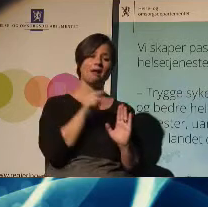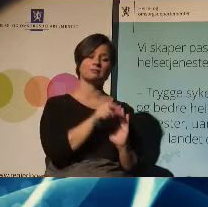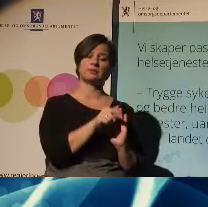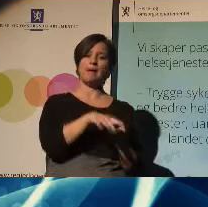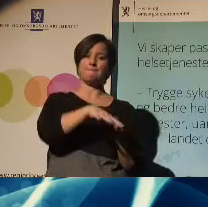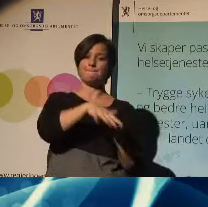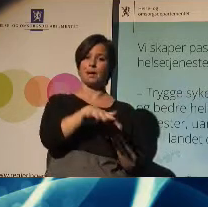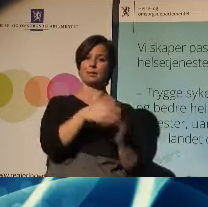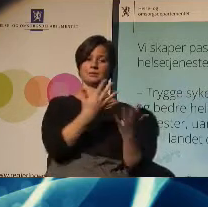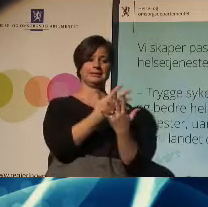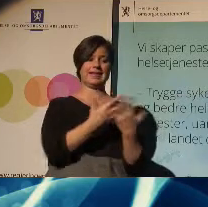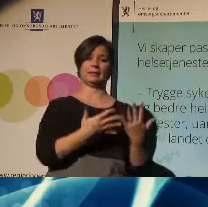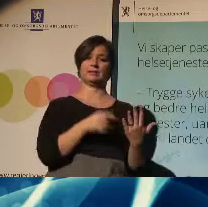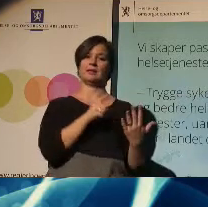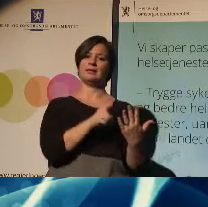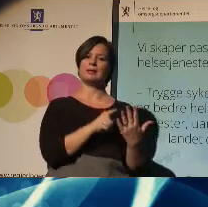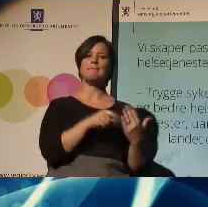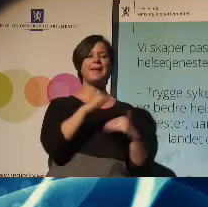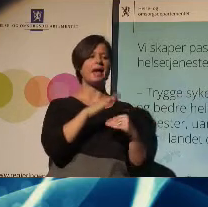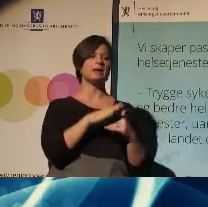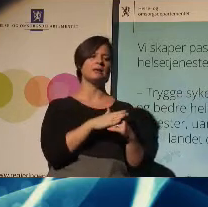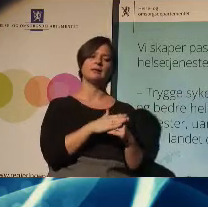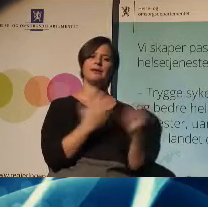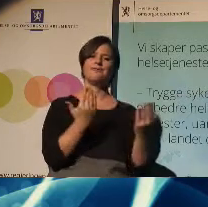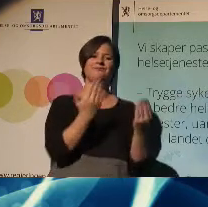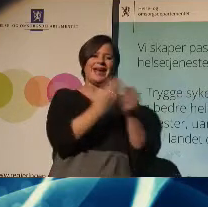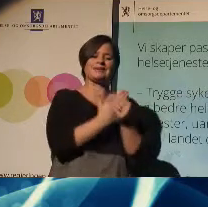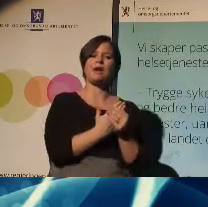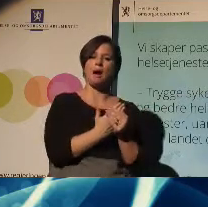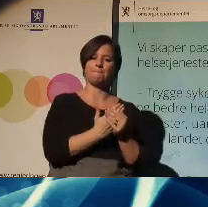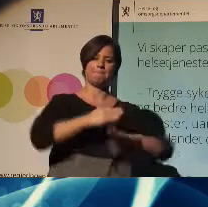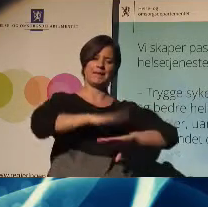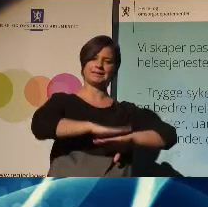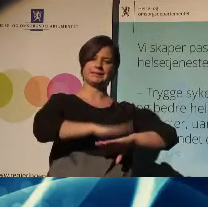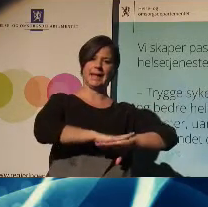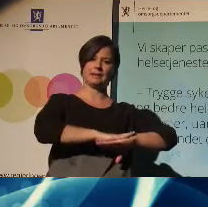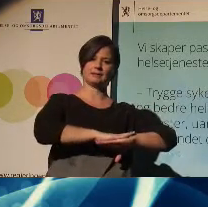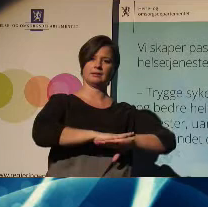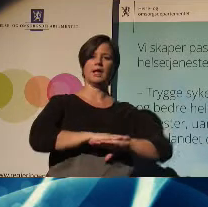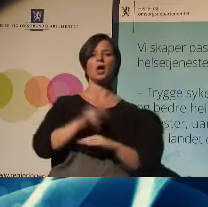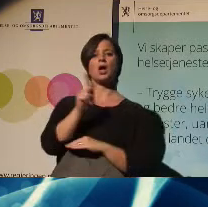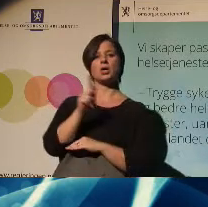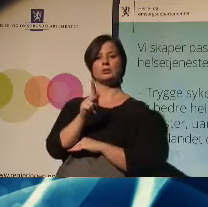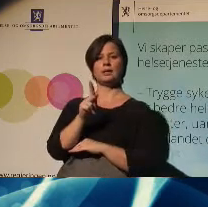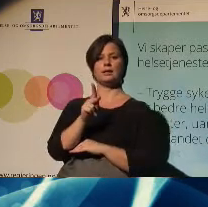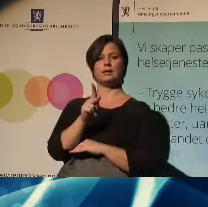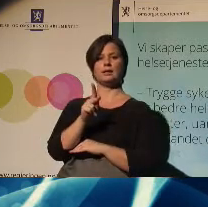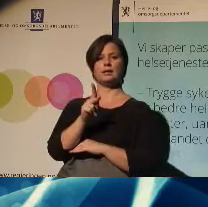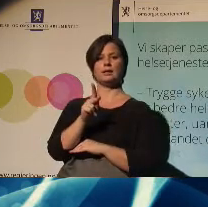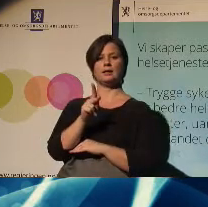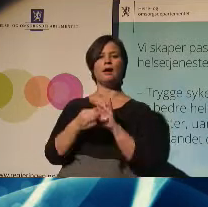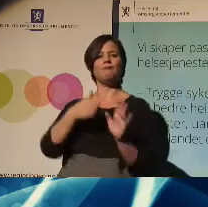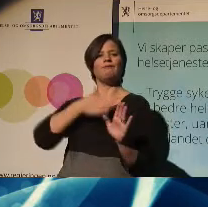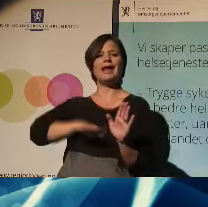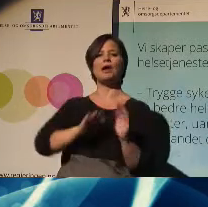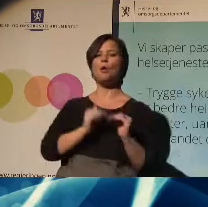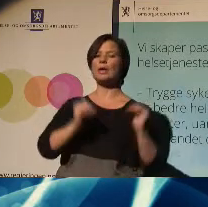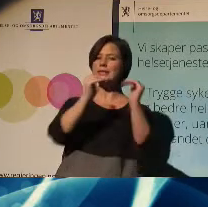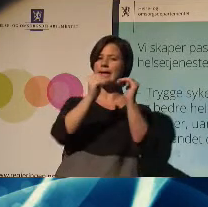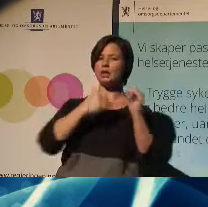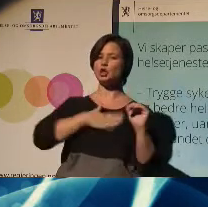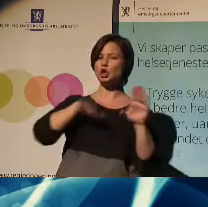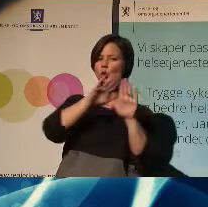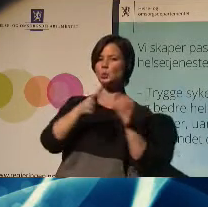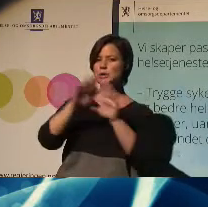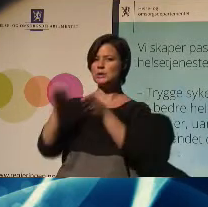mainly a community-based network. Kaiser is a chain of well-organized hospitals. But the